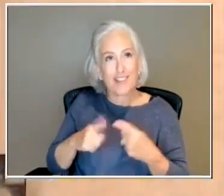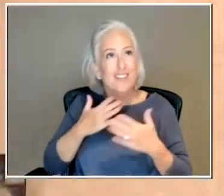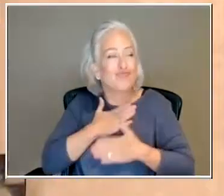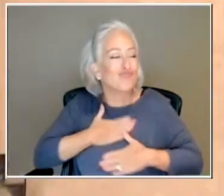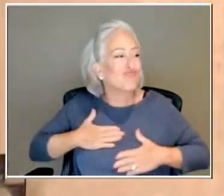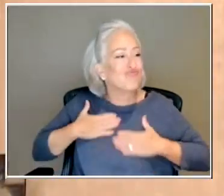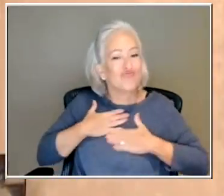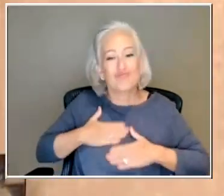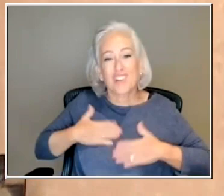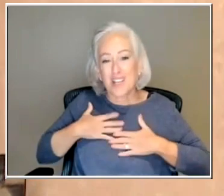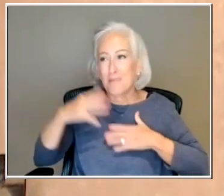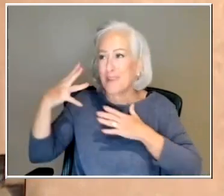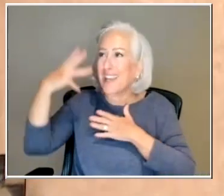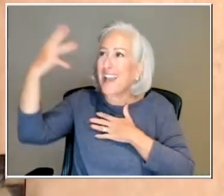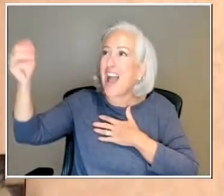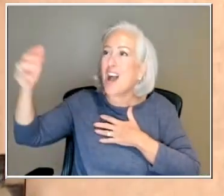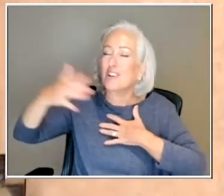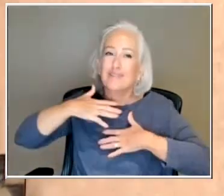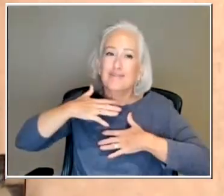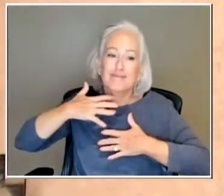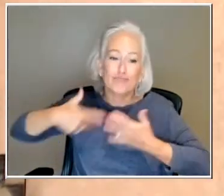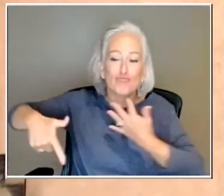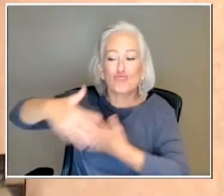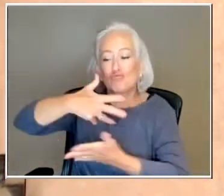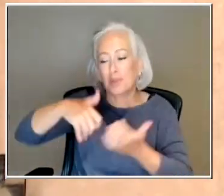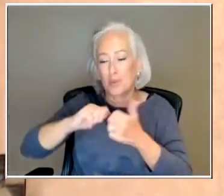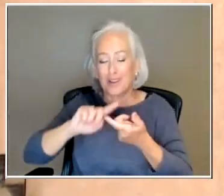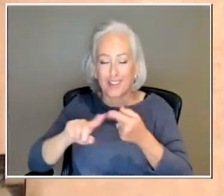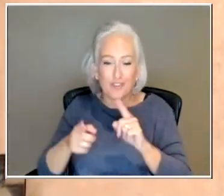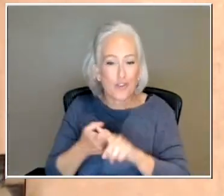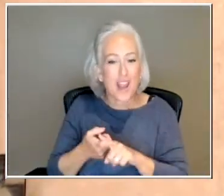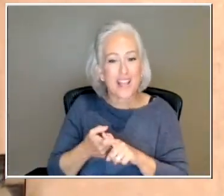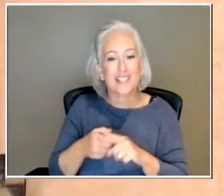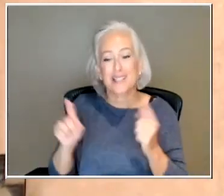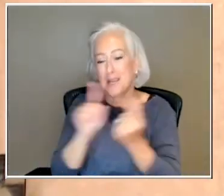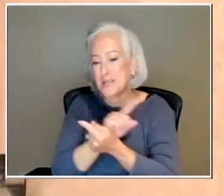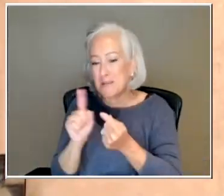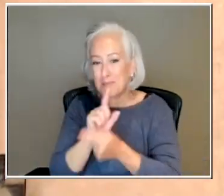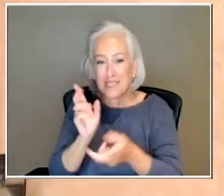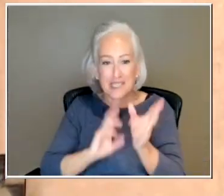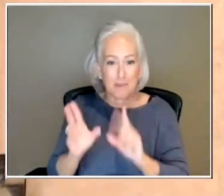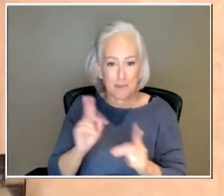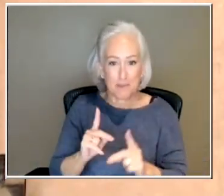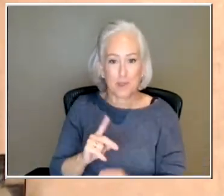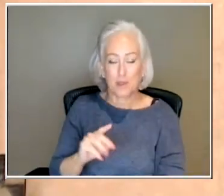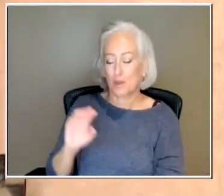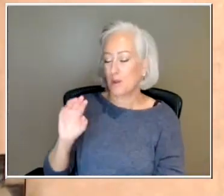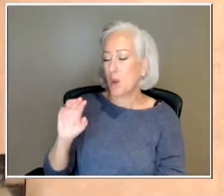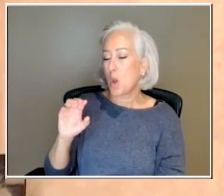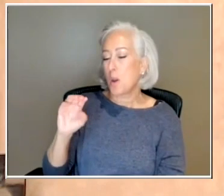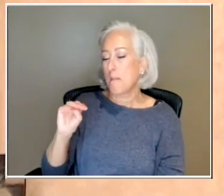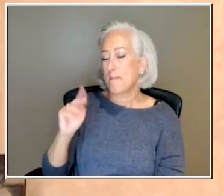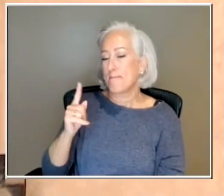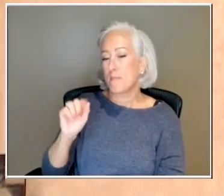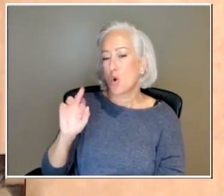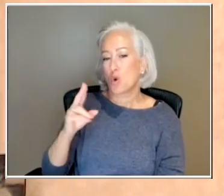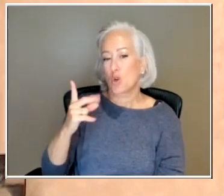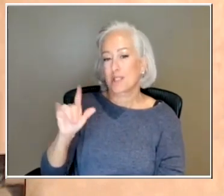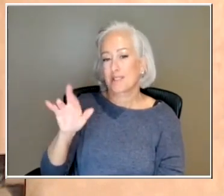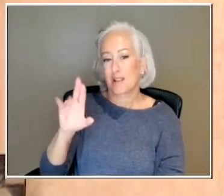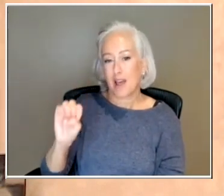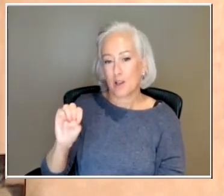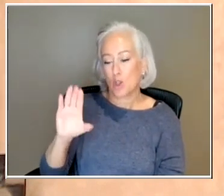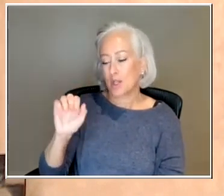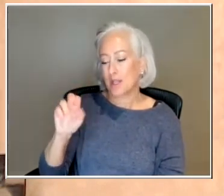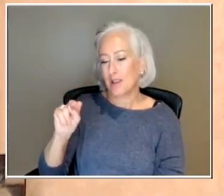with friends, meeting people and doing that. And the motorcycle cannonball, which I was a part of, it